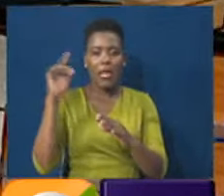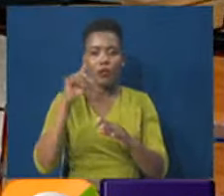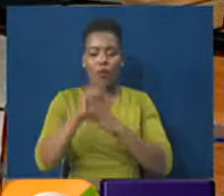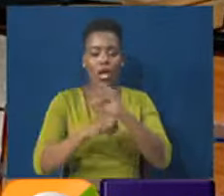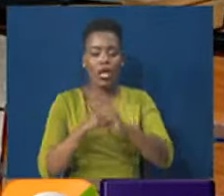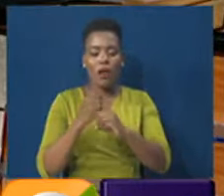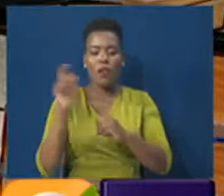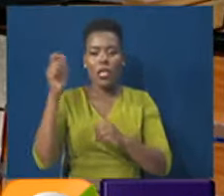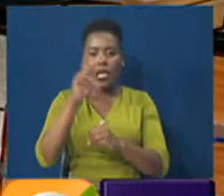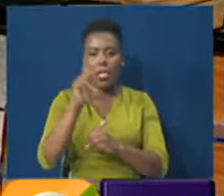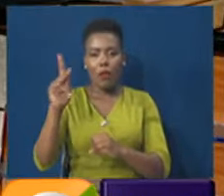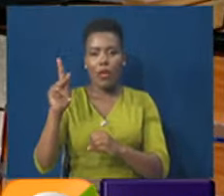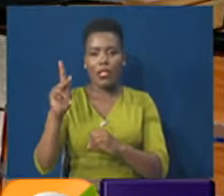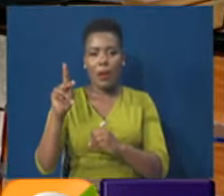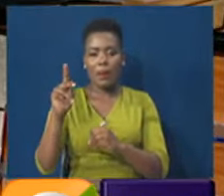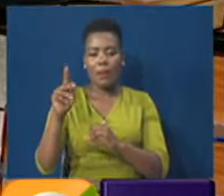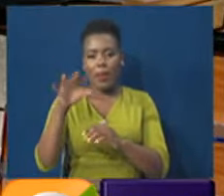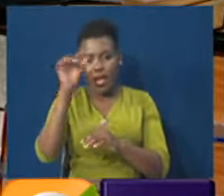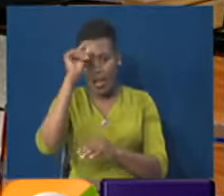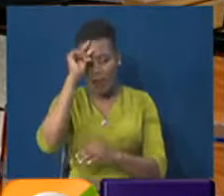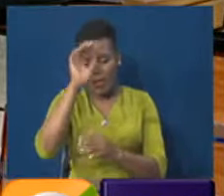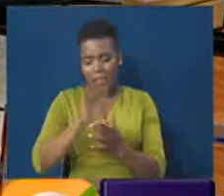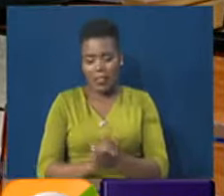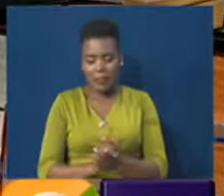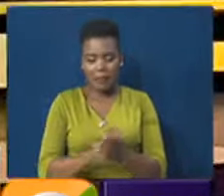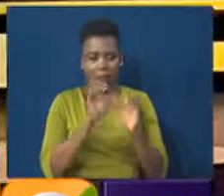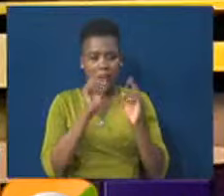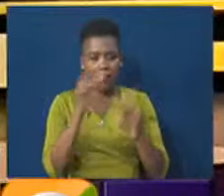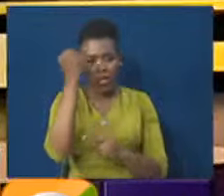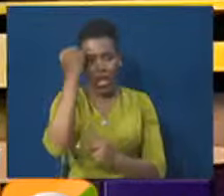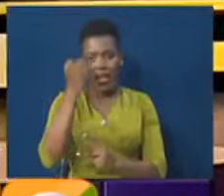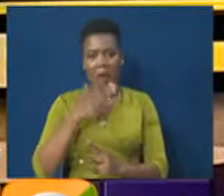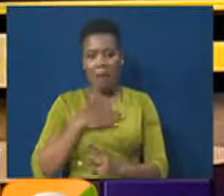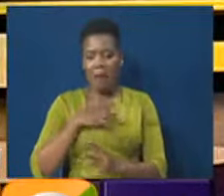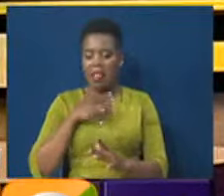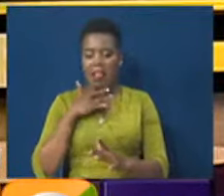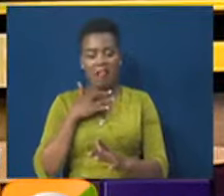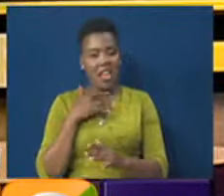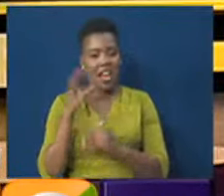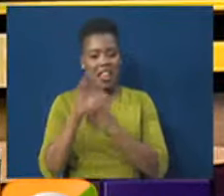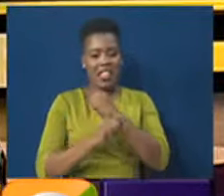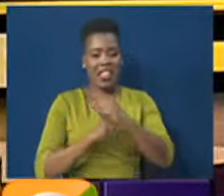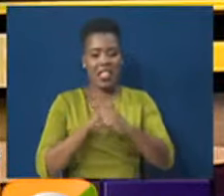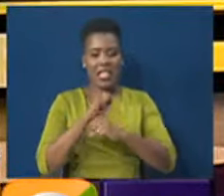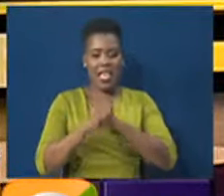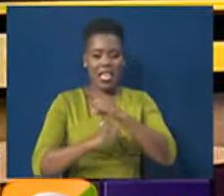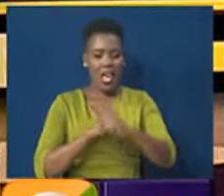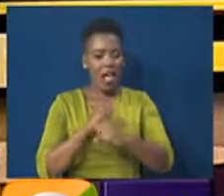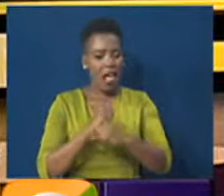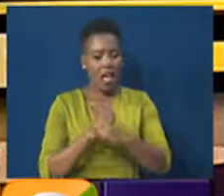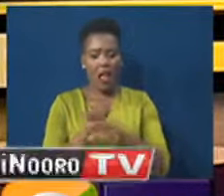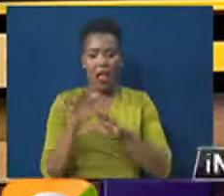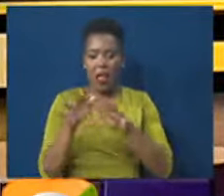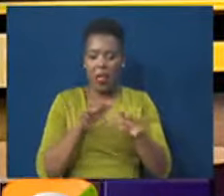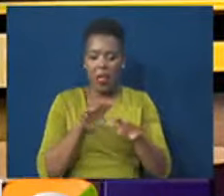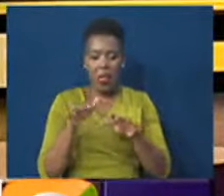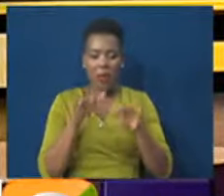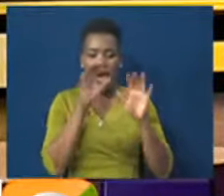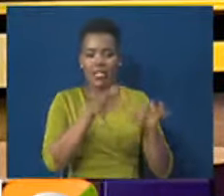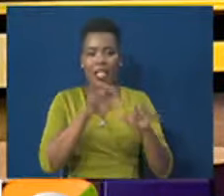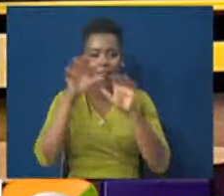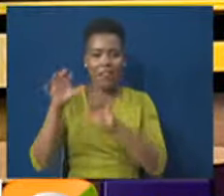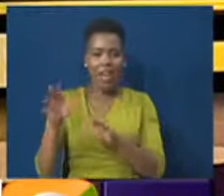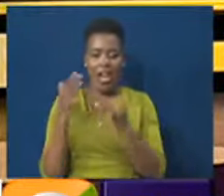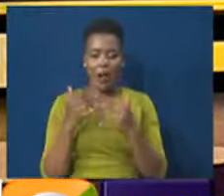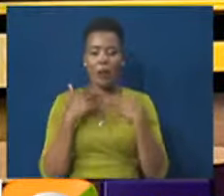administration? Well, I would have to say it's been a disastrous year, because Kenyans are by and